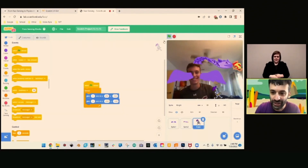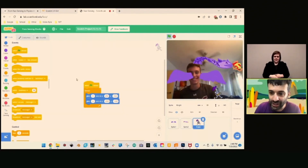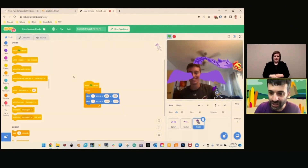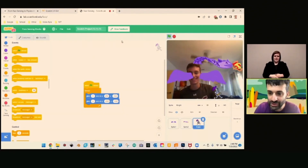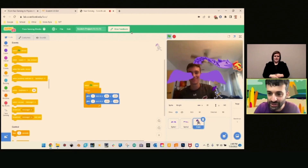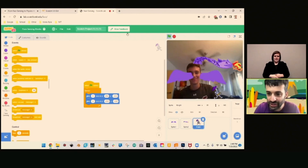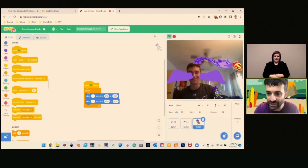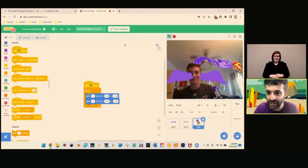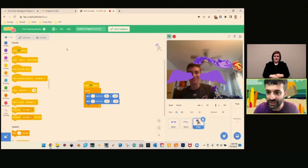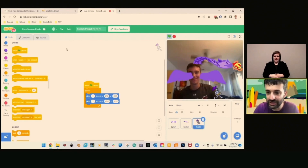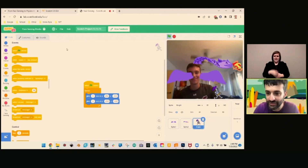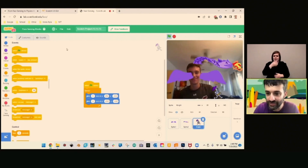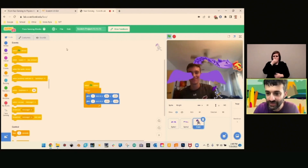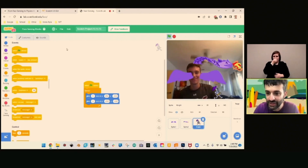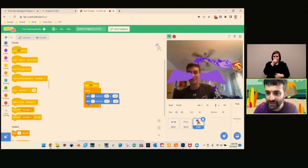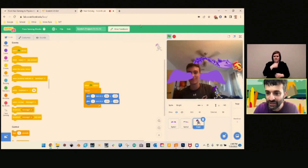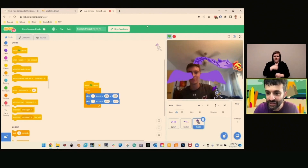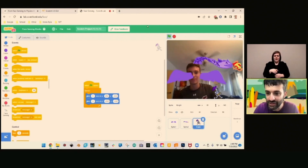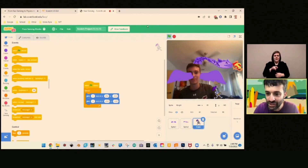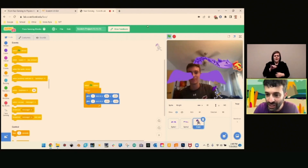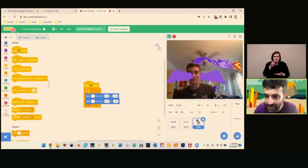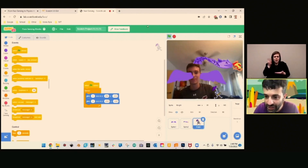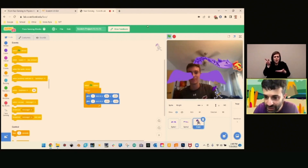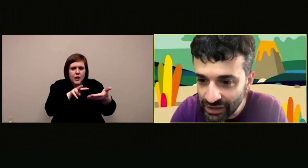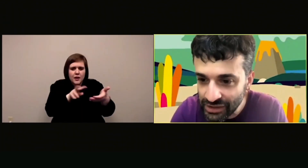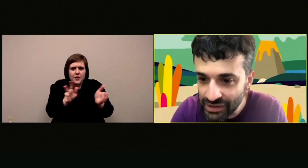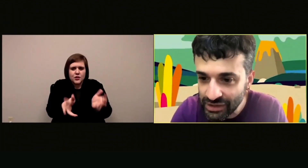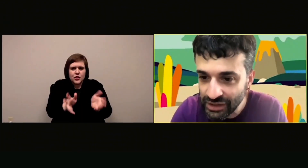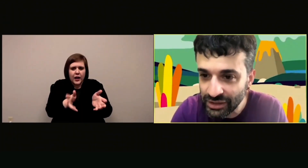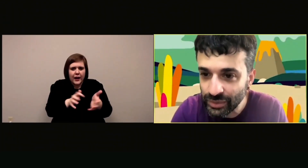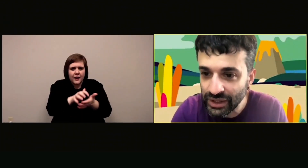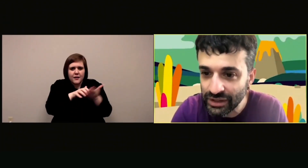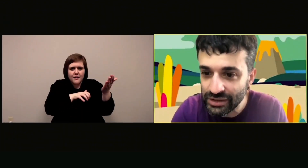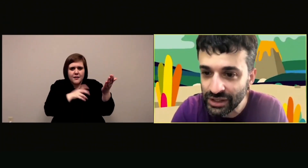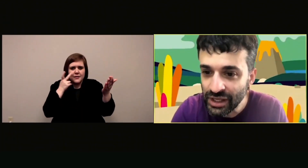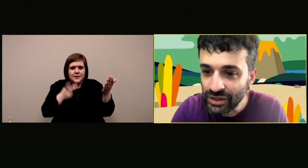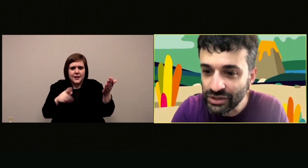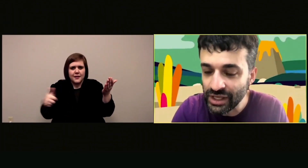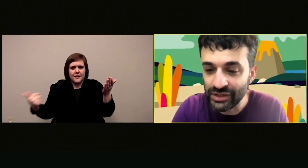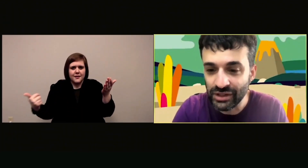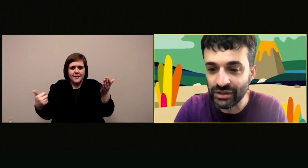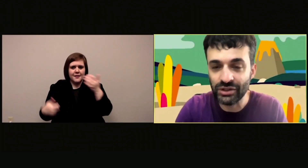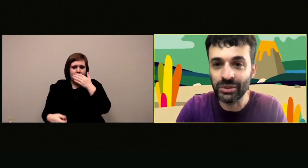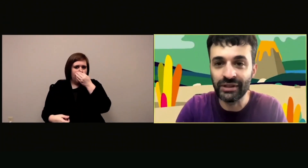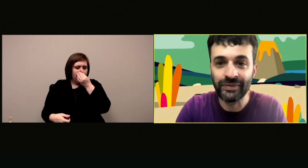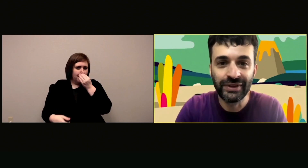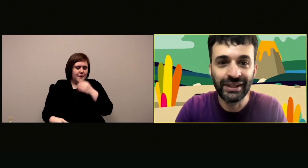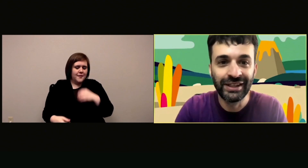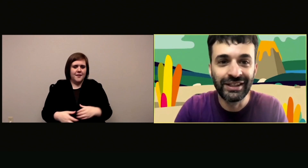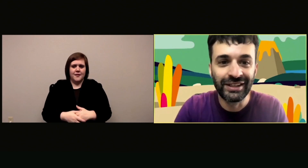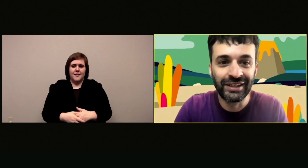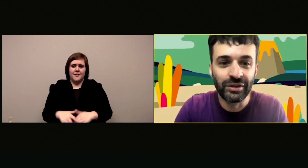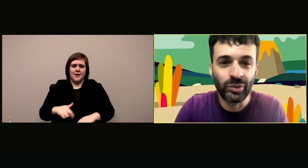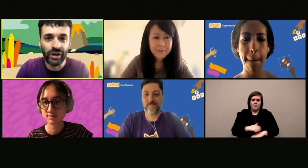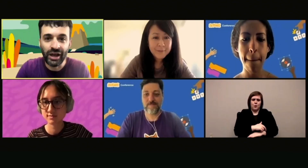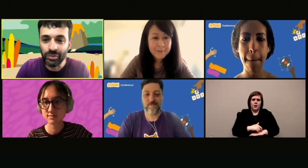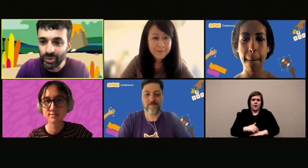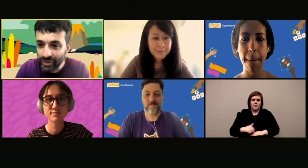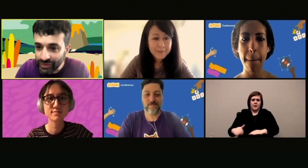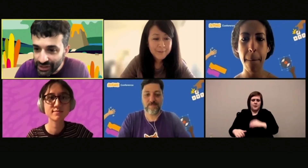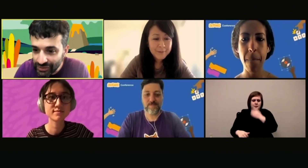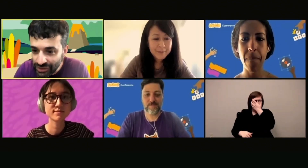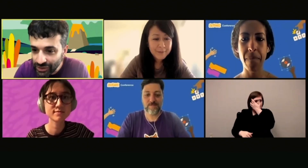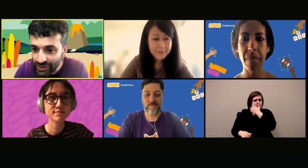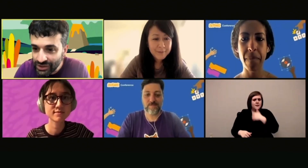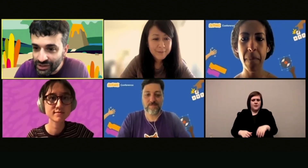Cool. All right, I'm just looking in the chat again to see what else. There's so many